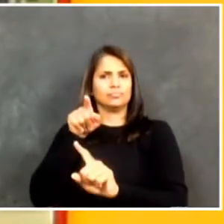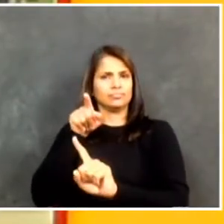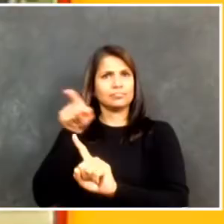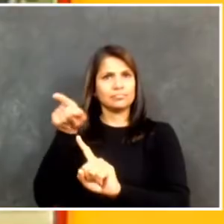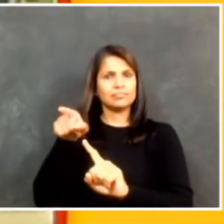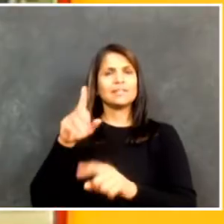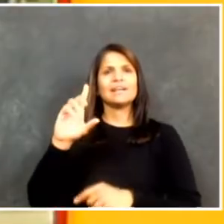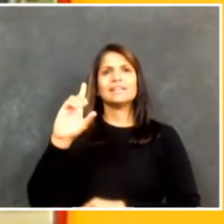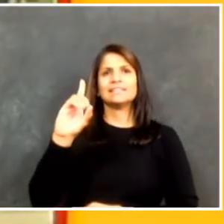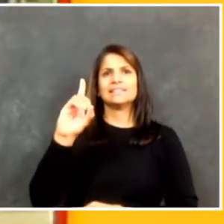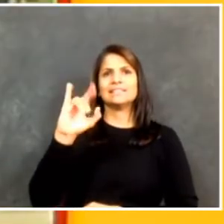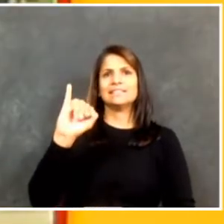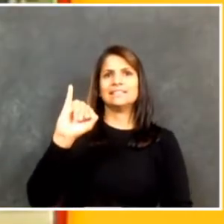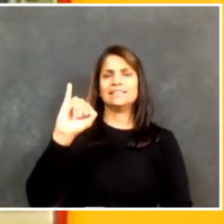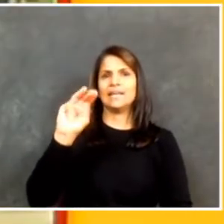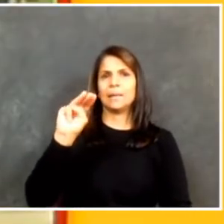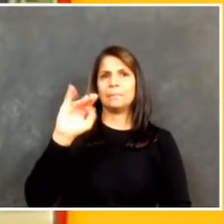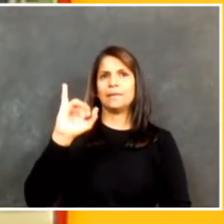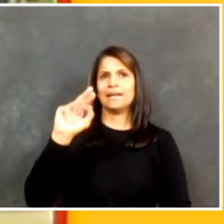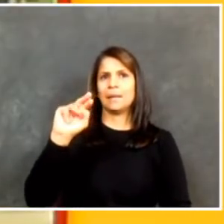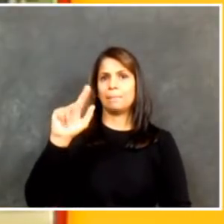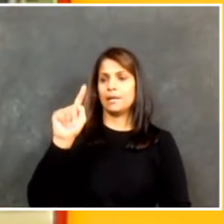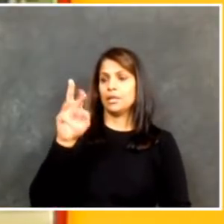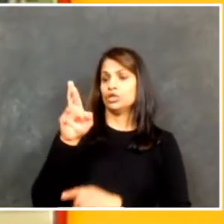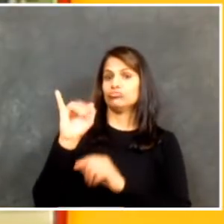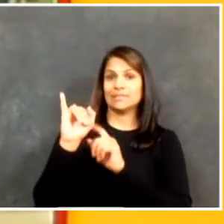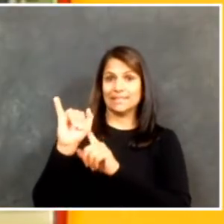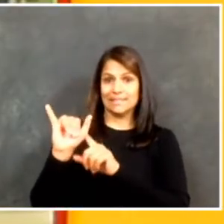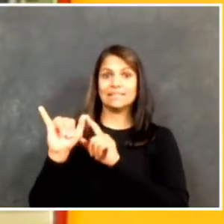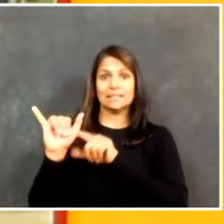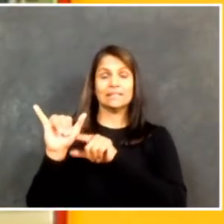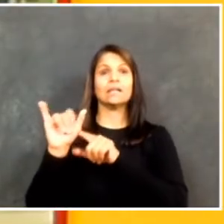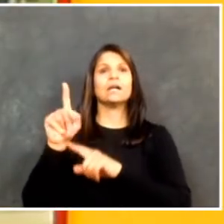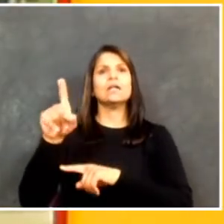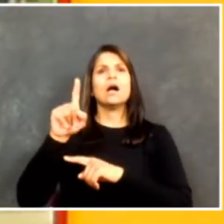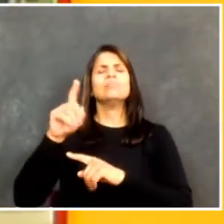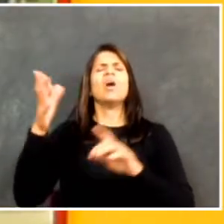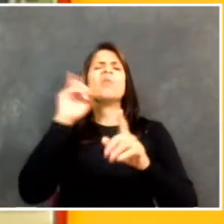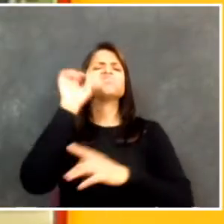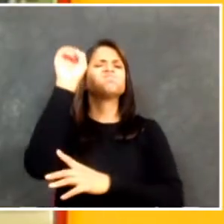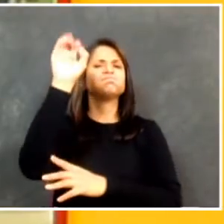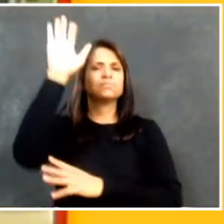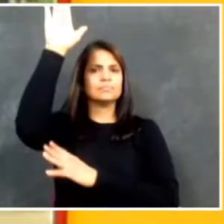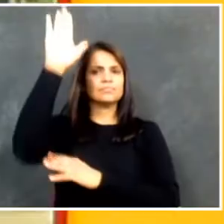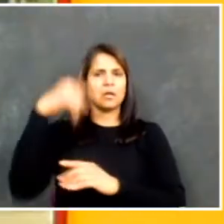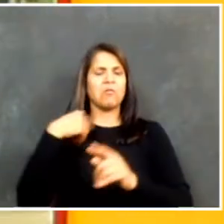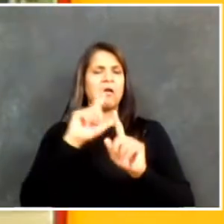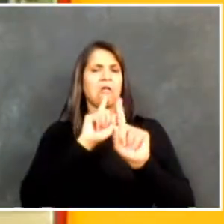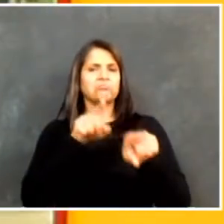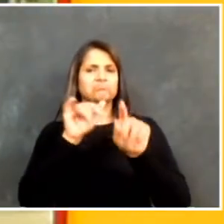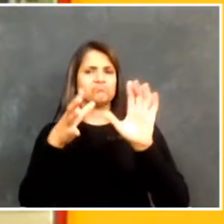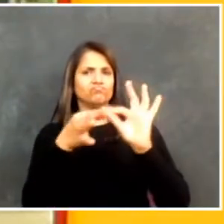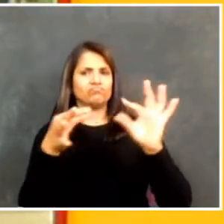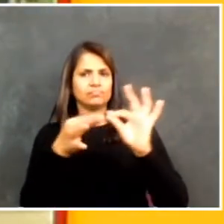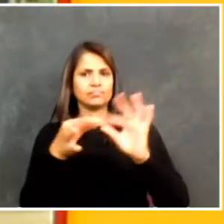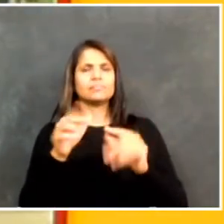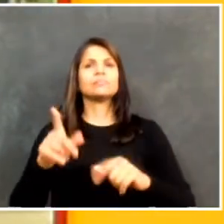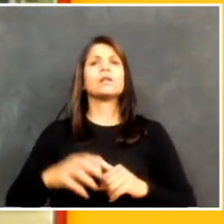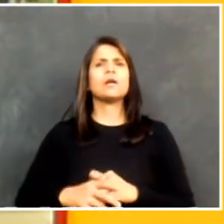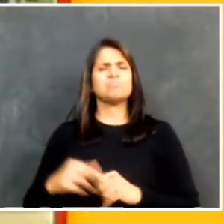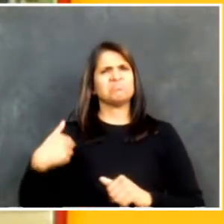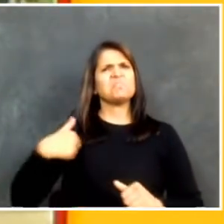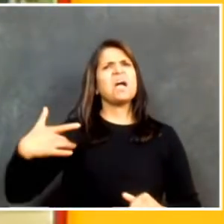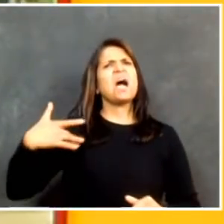only are we showing the visible deaths, but also the ones that would be invisible, even at this point in the pandemic. So as we learn more about the